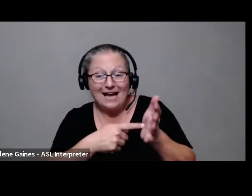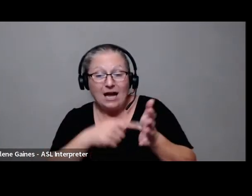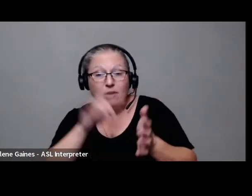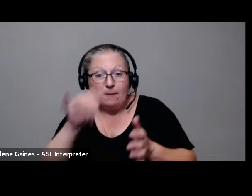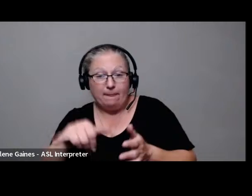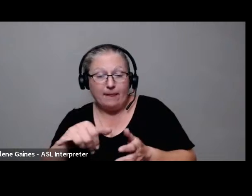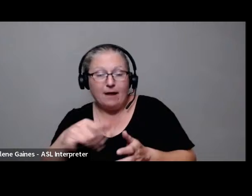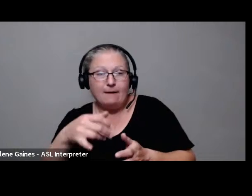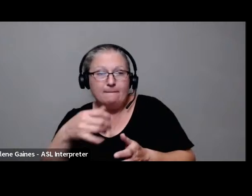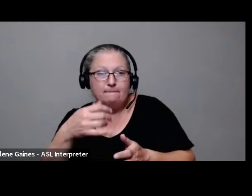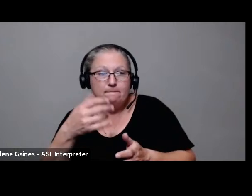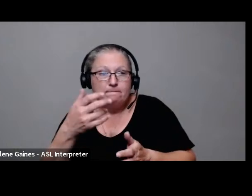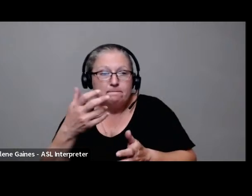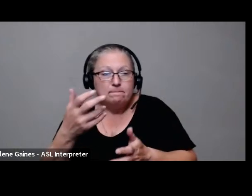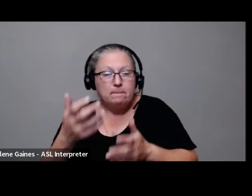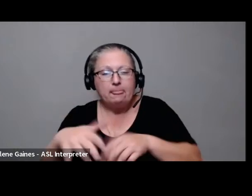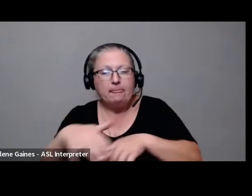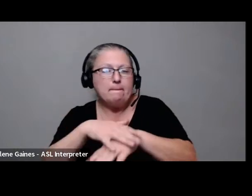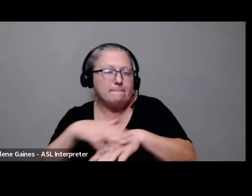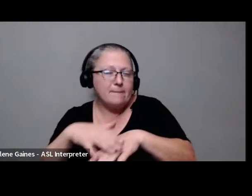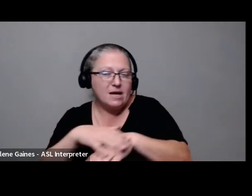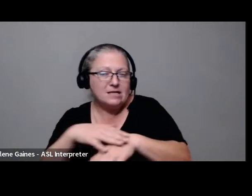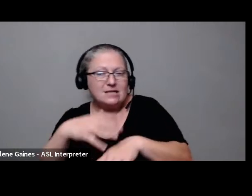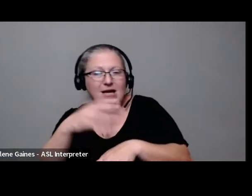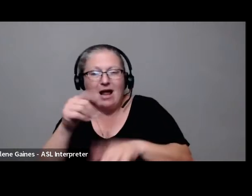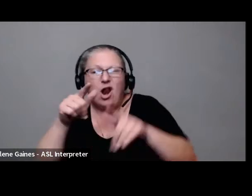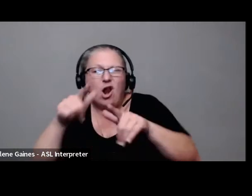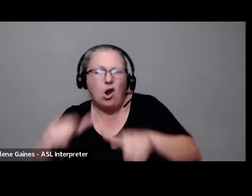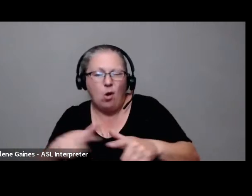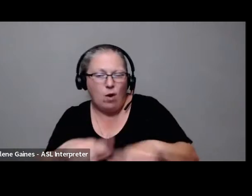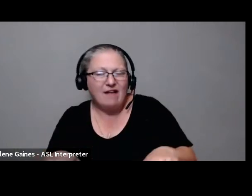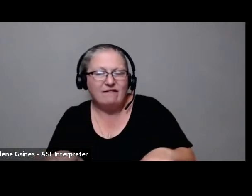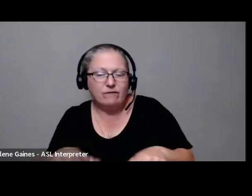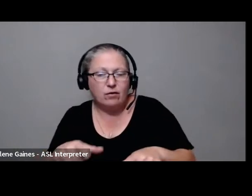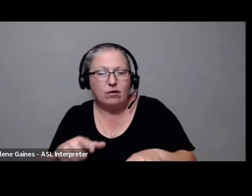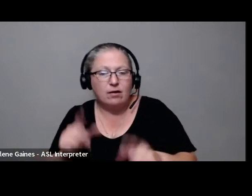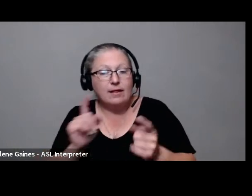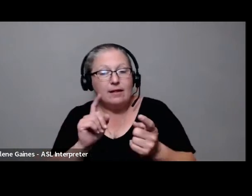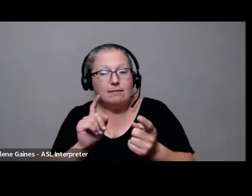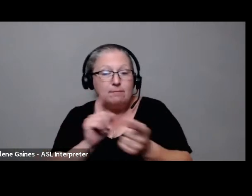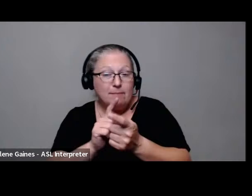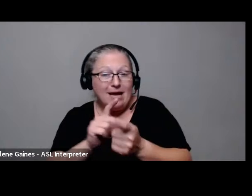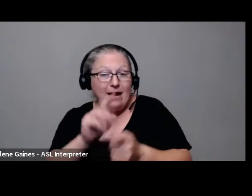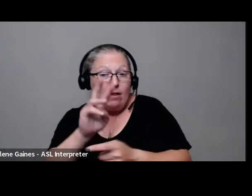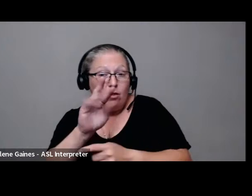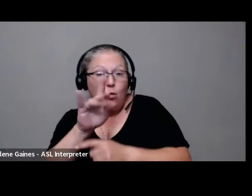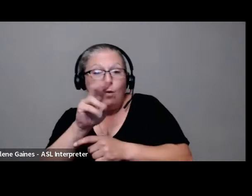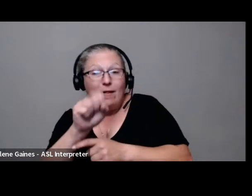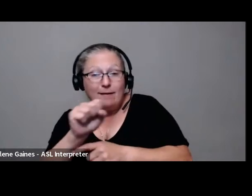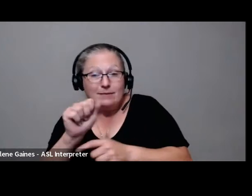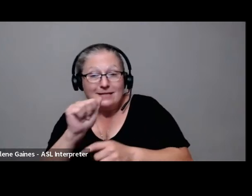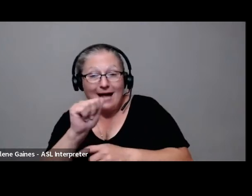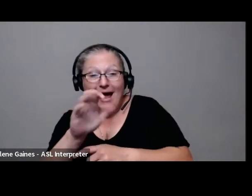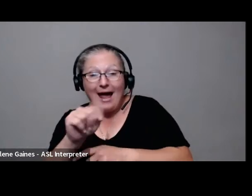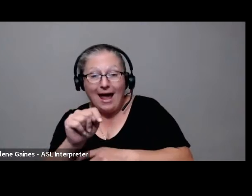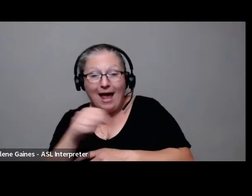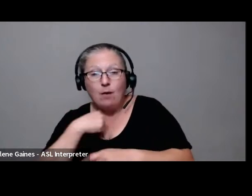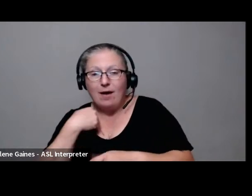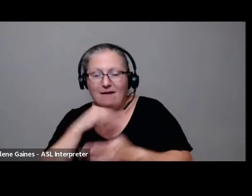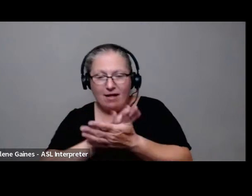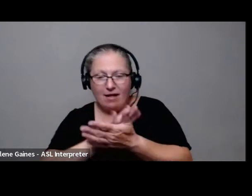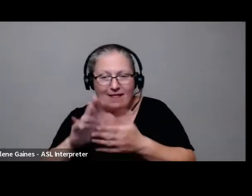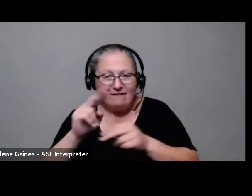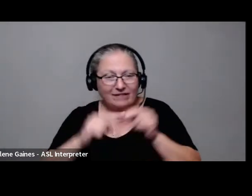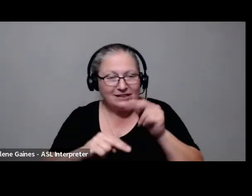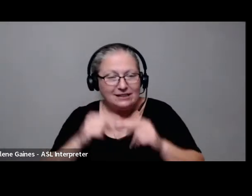are pretty basic and low level. So meeting the Williams Act is that we have clean facilities,